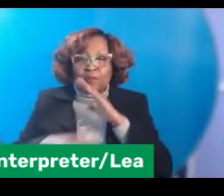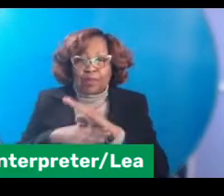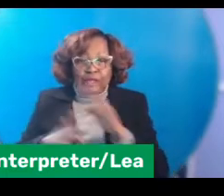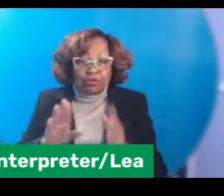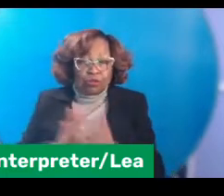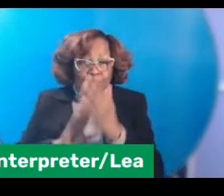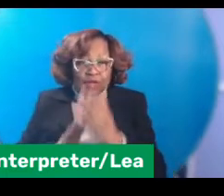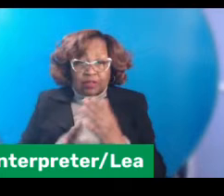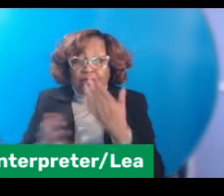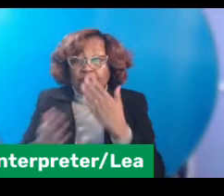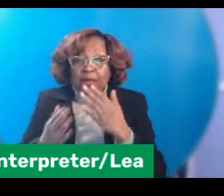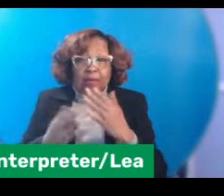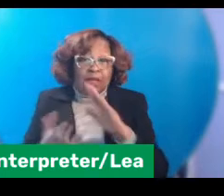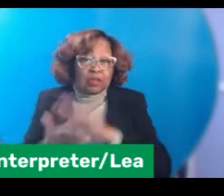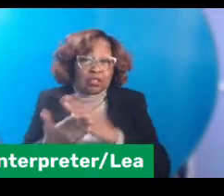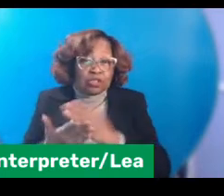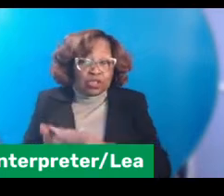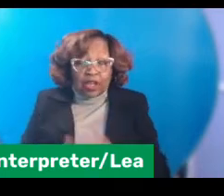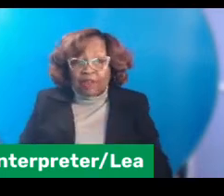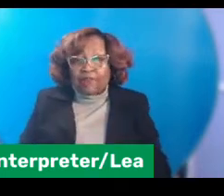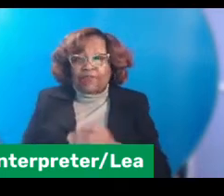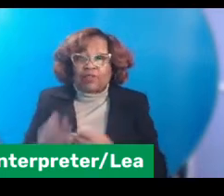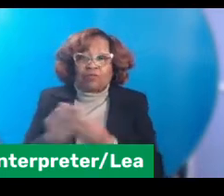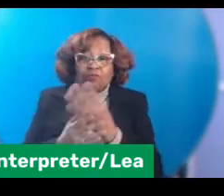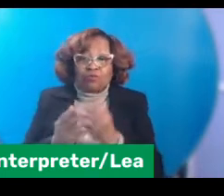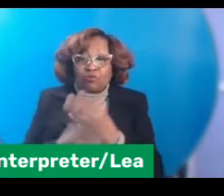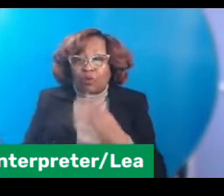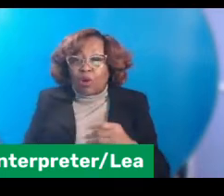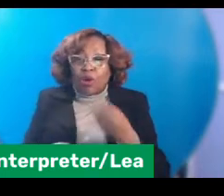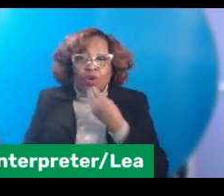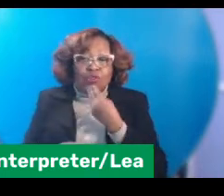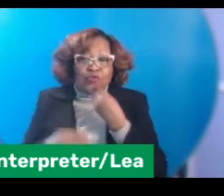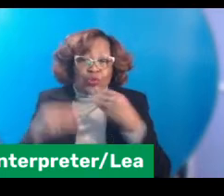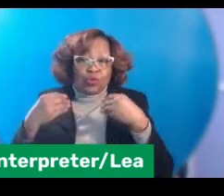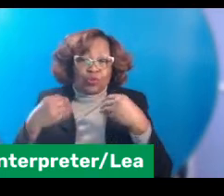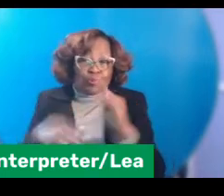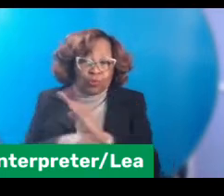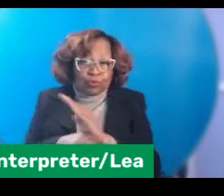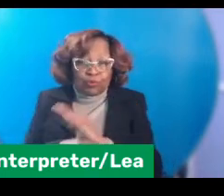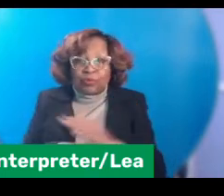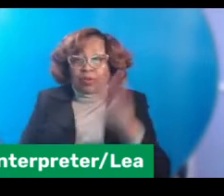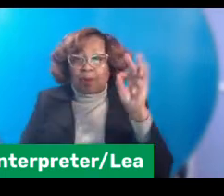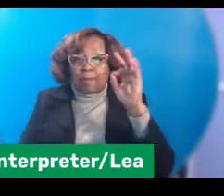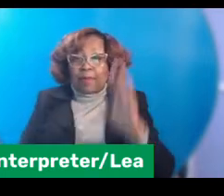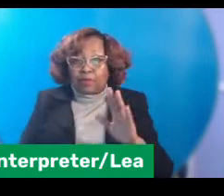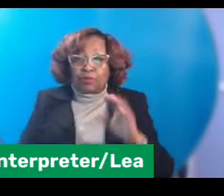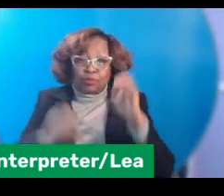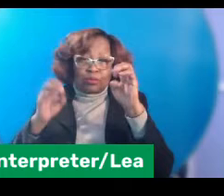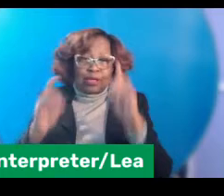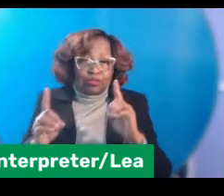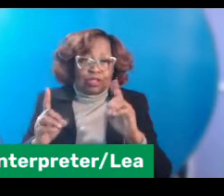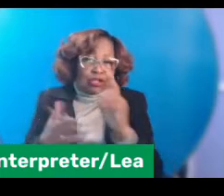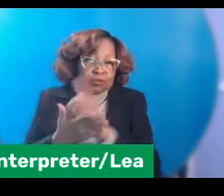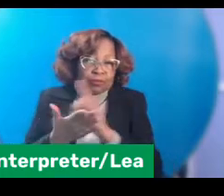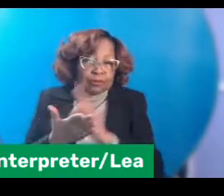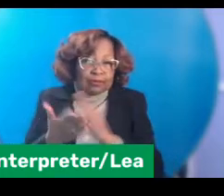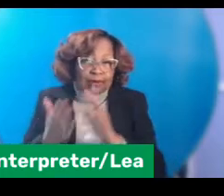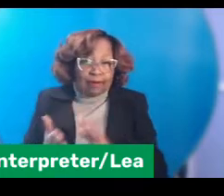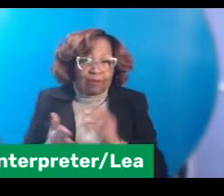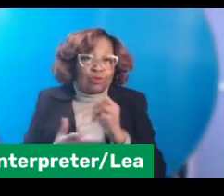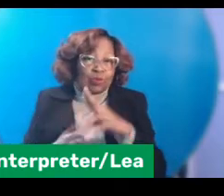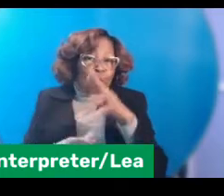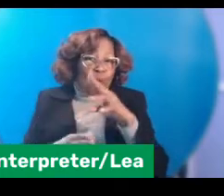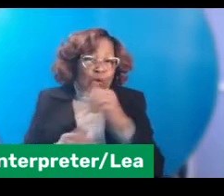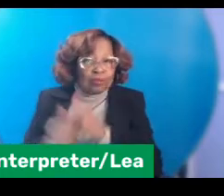as a chef, a gardener, a grocery entrepreneur, a pastor, an educator, a designer, or an